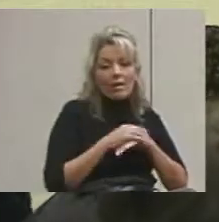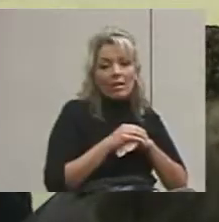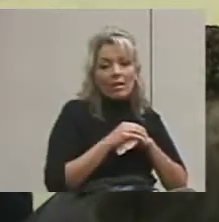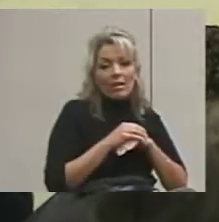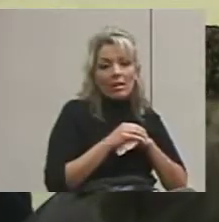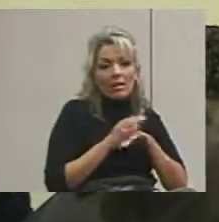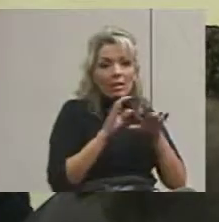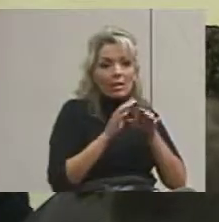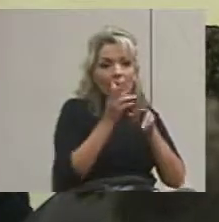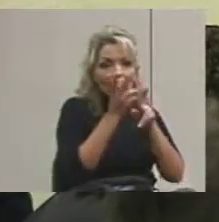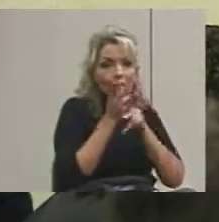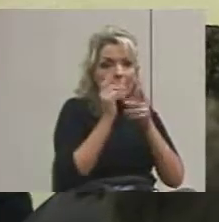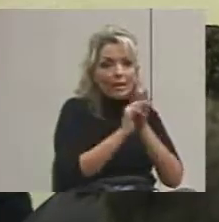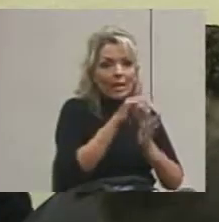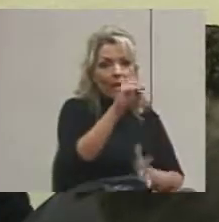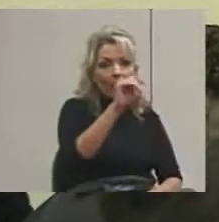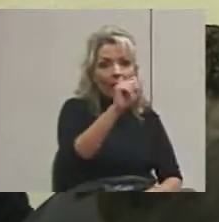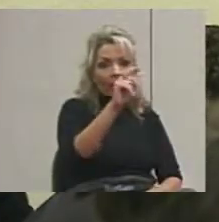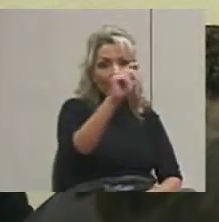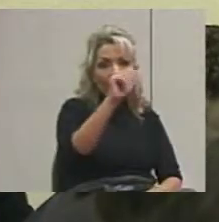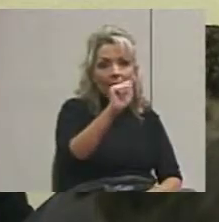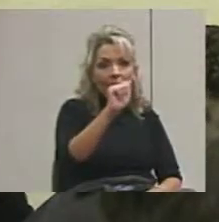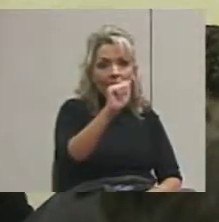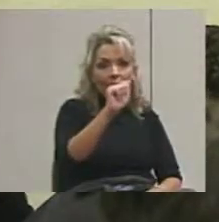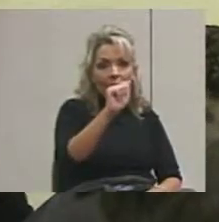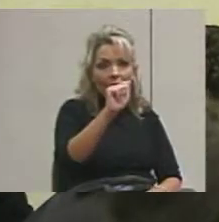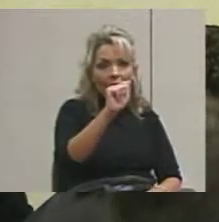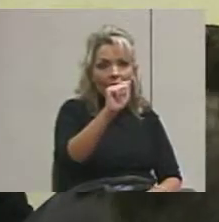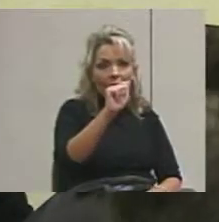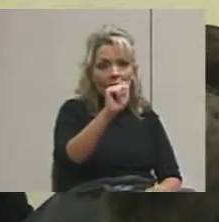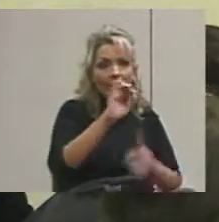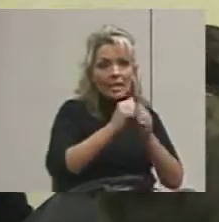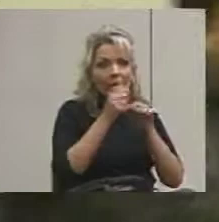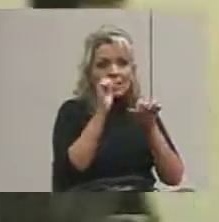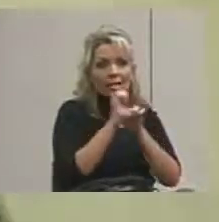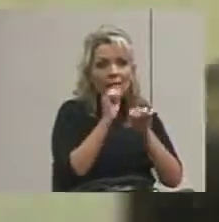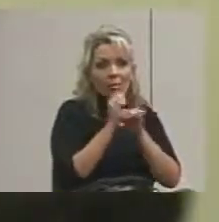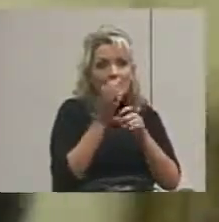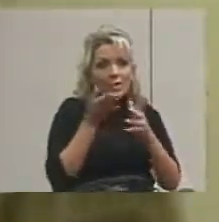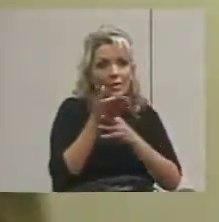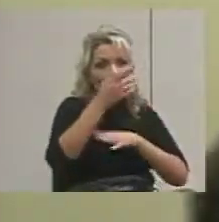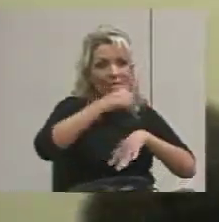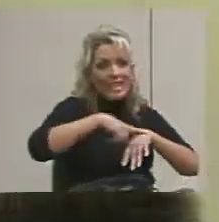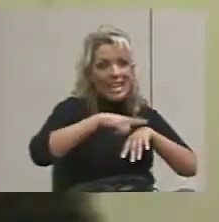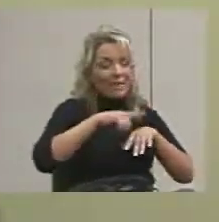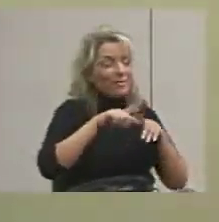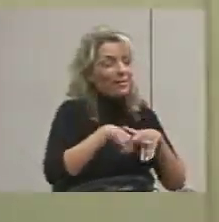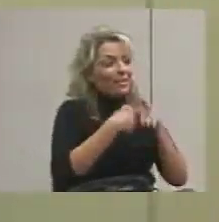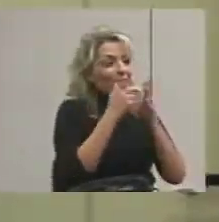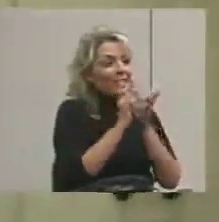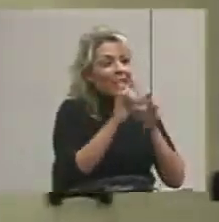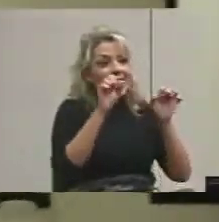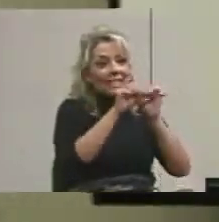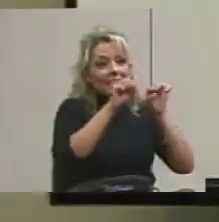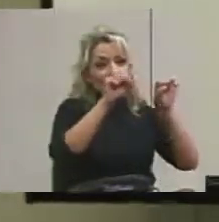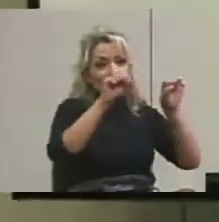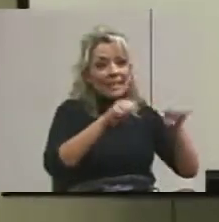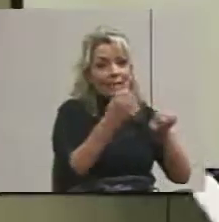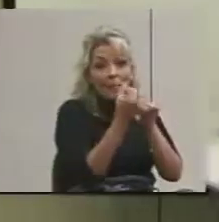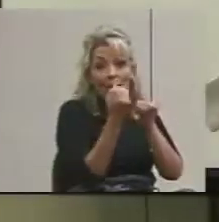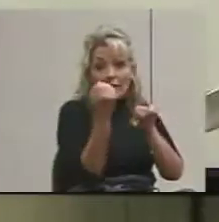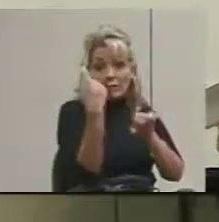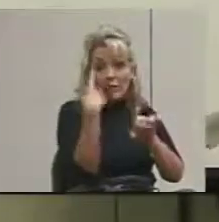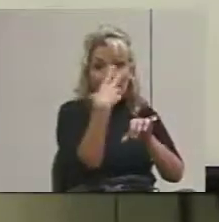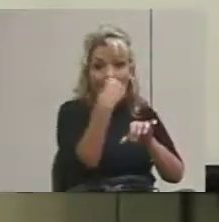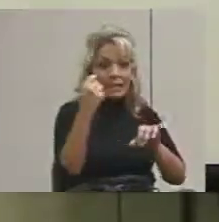do you keep that data? Yeah. So how does that look over time? We started that system last year, and it